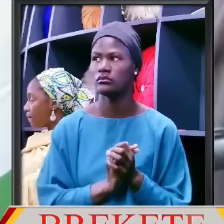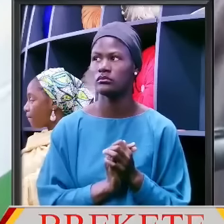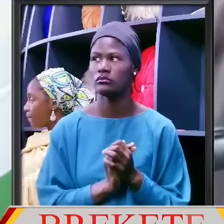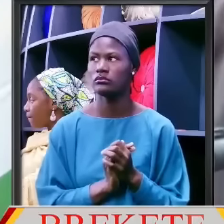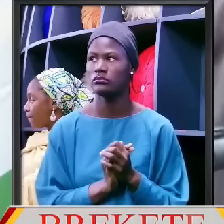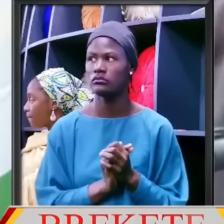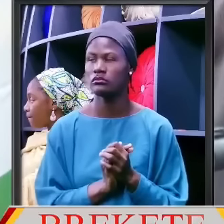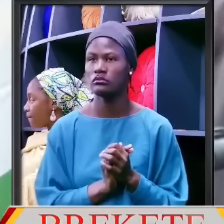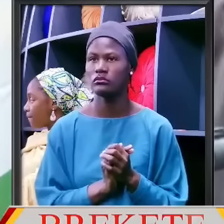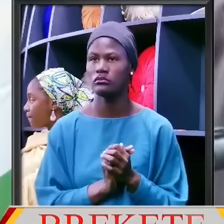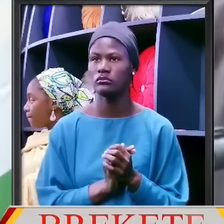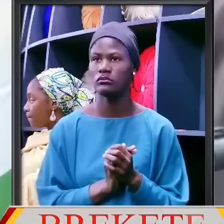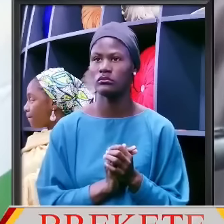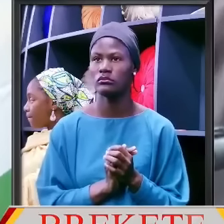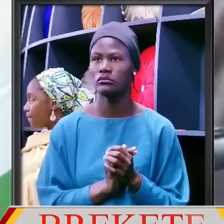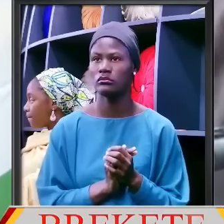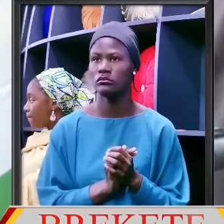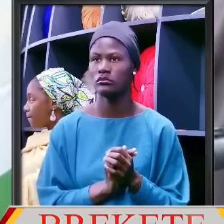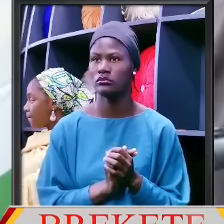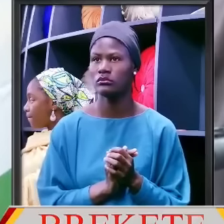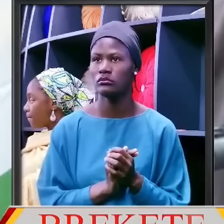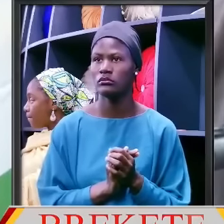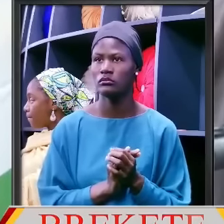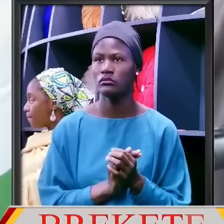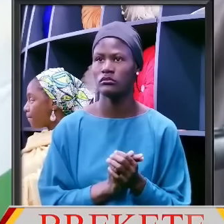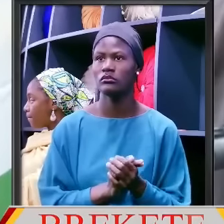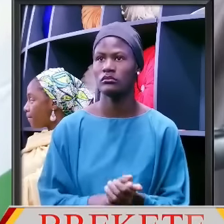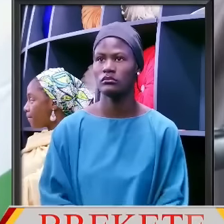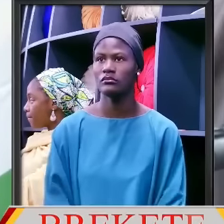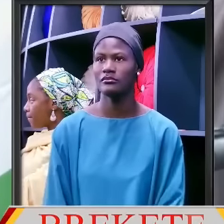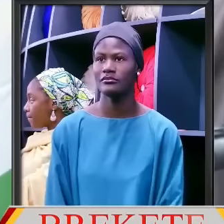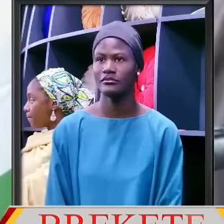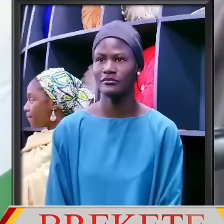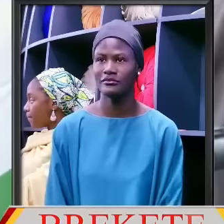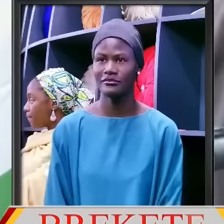Ezibo. Reverend Father, they get Elias...